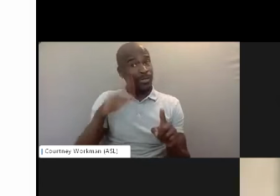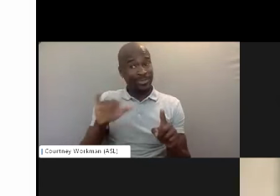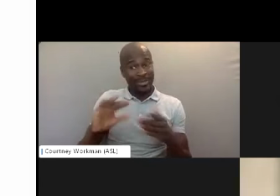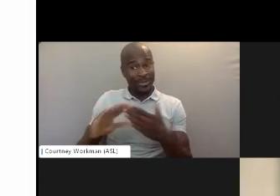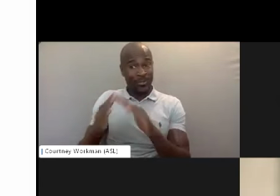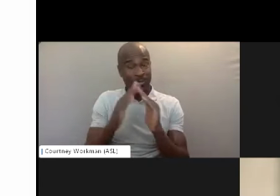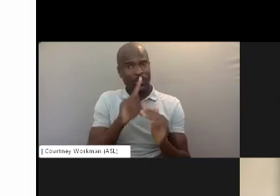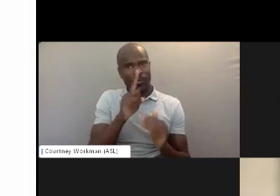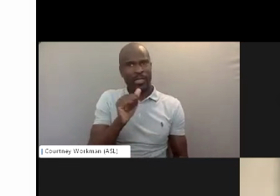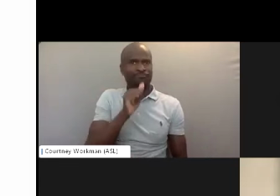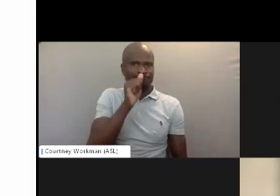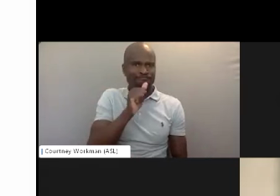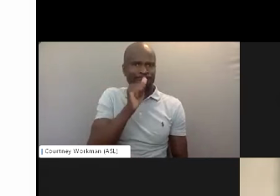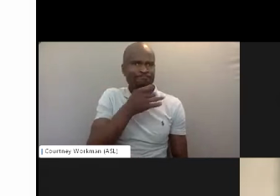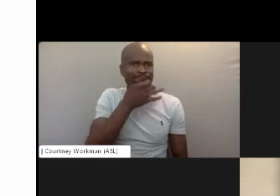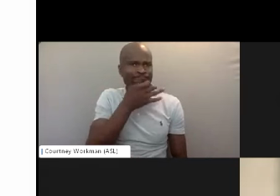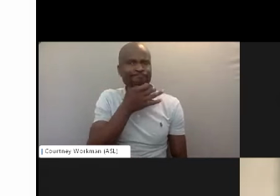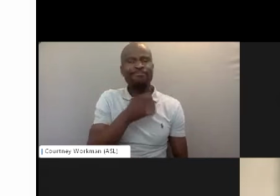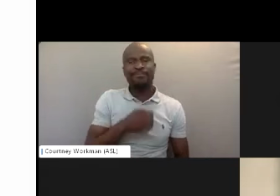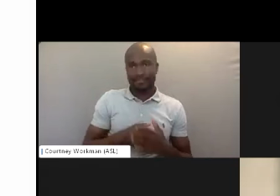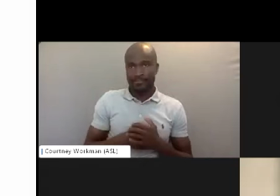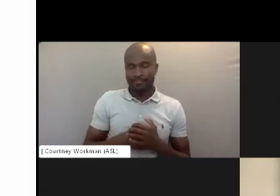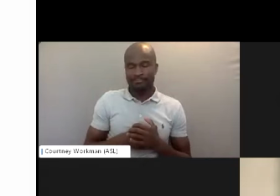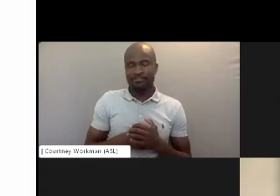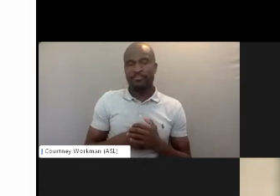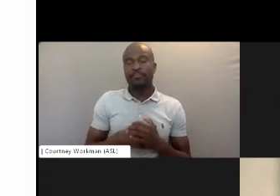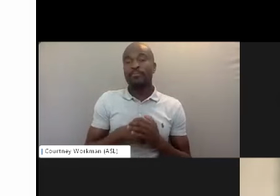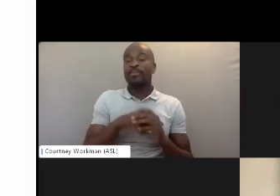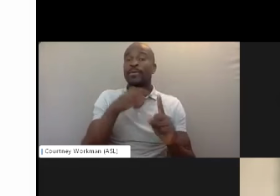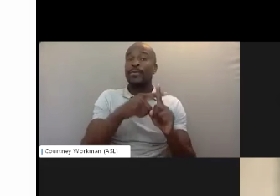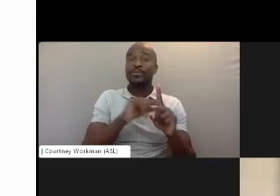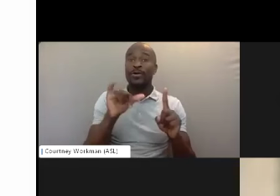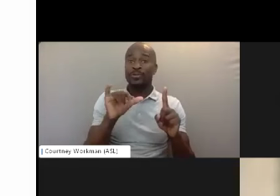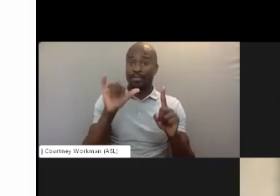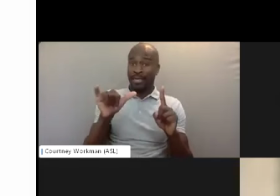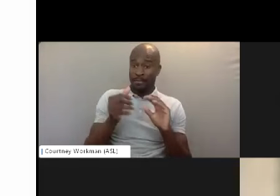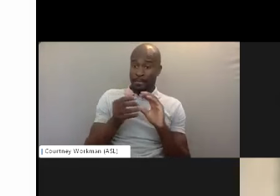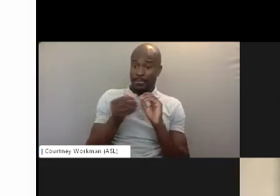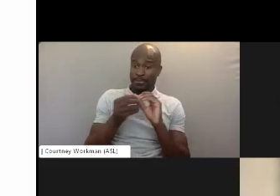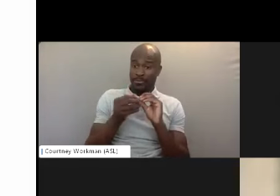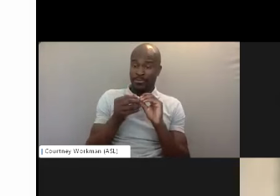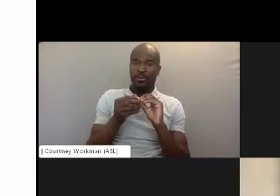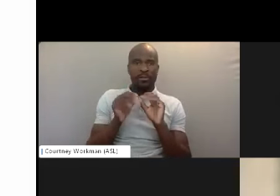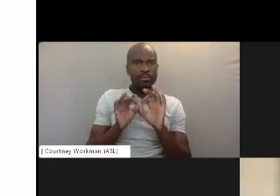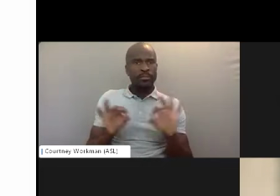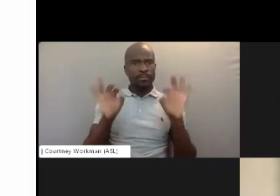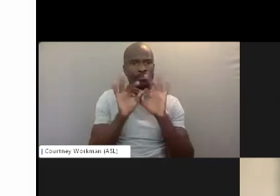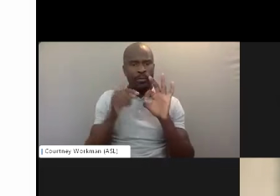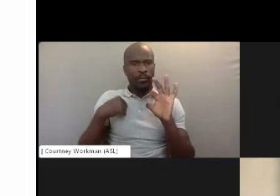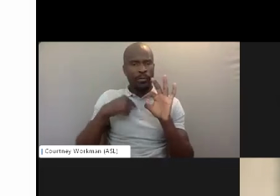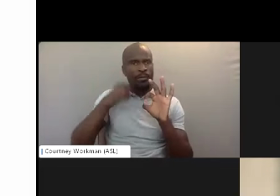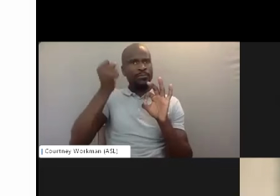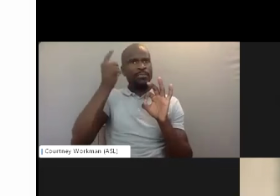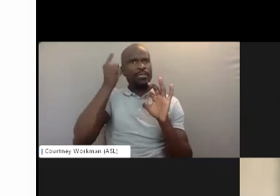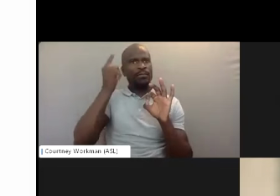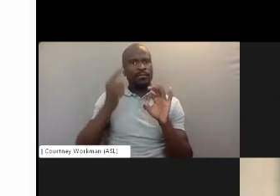that as well. And I also want to lastly say that it's such a great message to understand the importance of social support